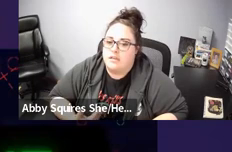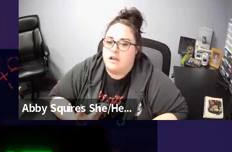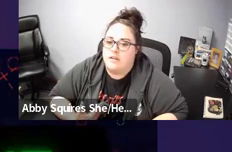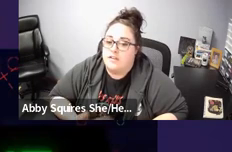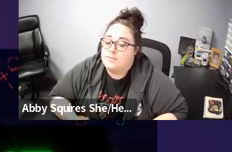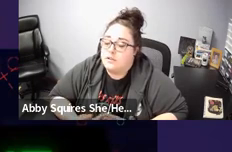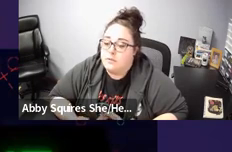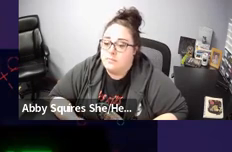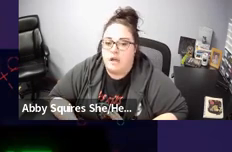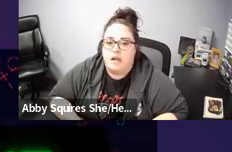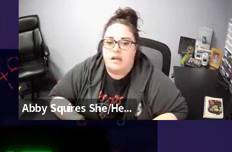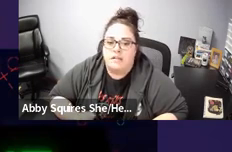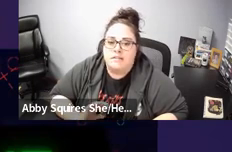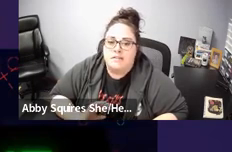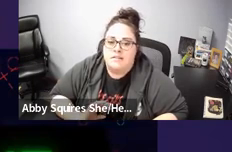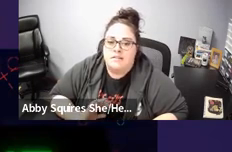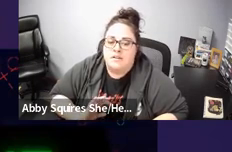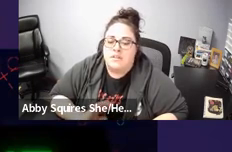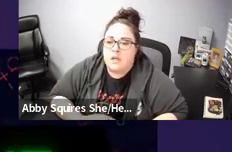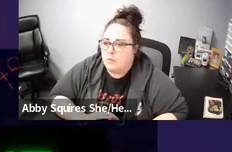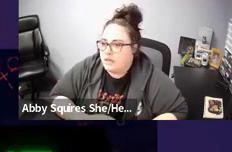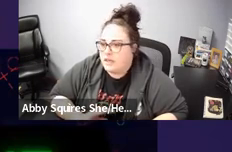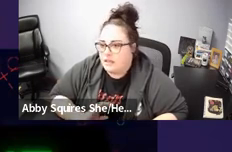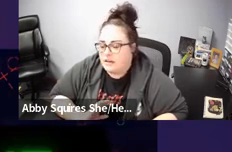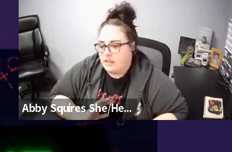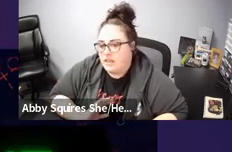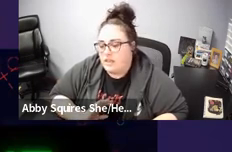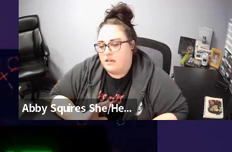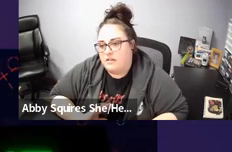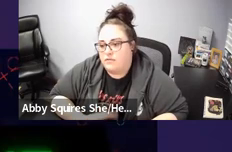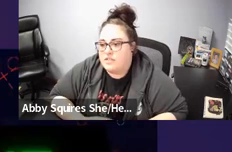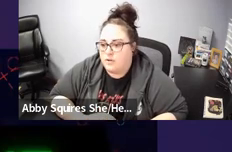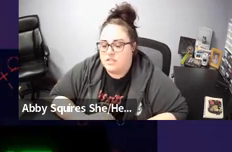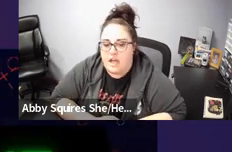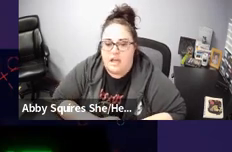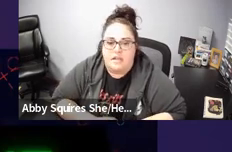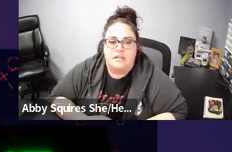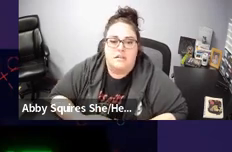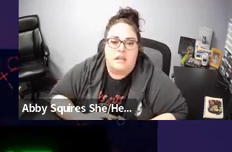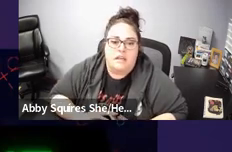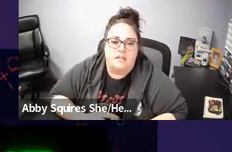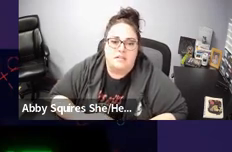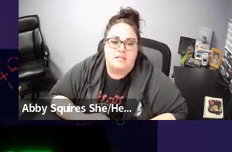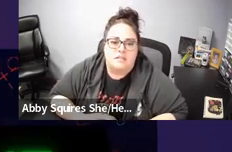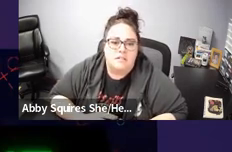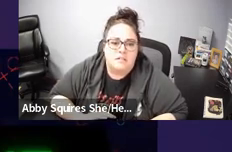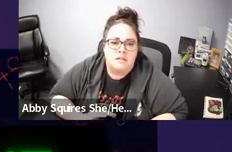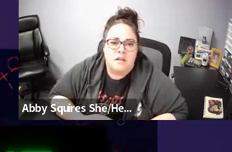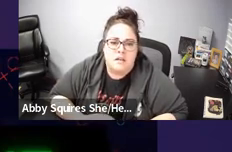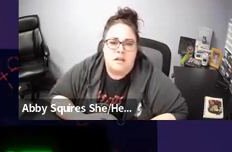gaming Facebook group. The link will be in the resource guide. And